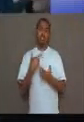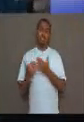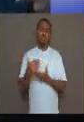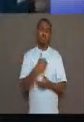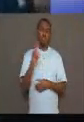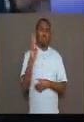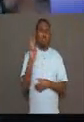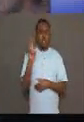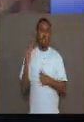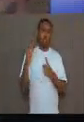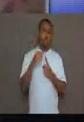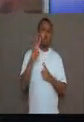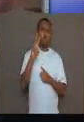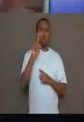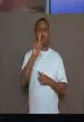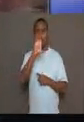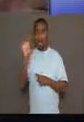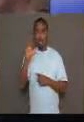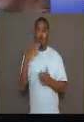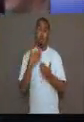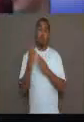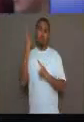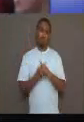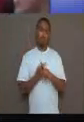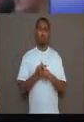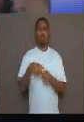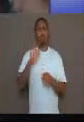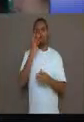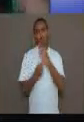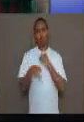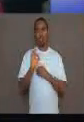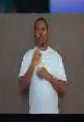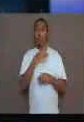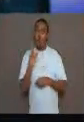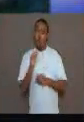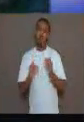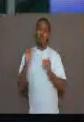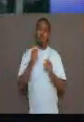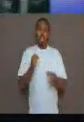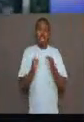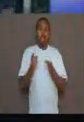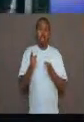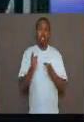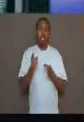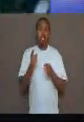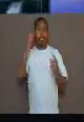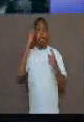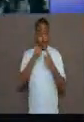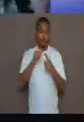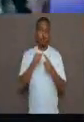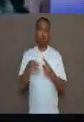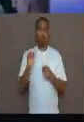about 2,200 birr per month, or more if they meet their targets.